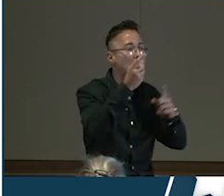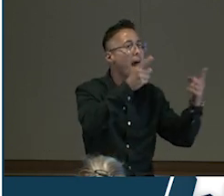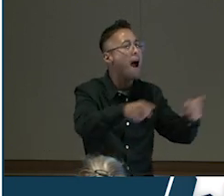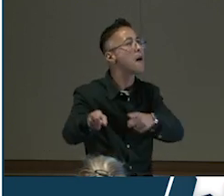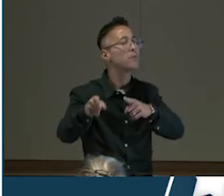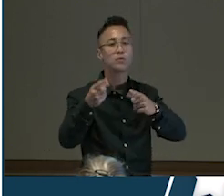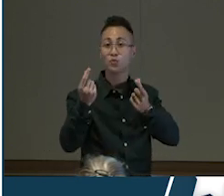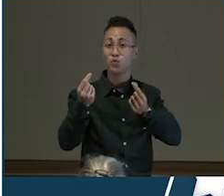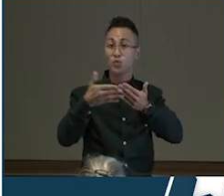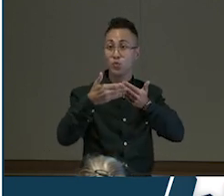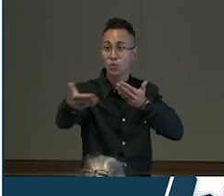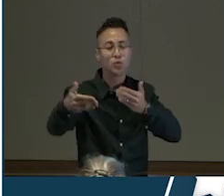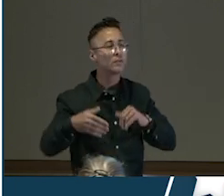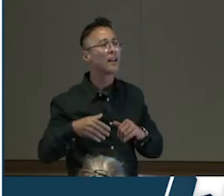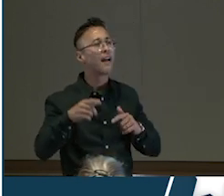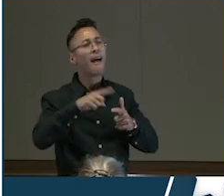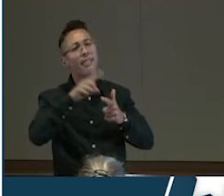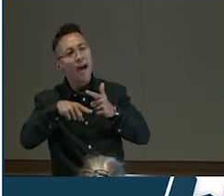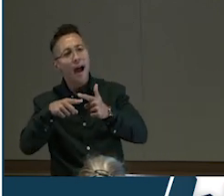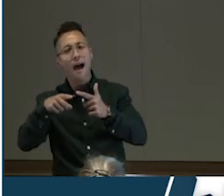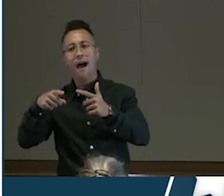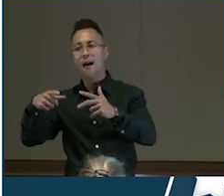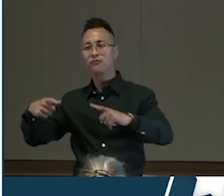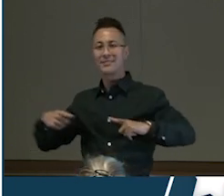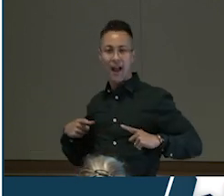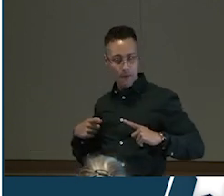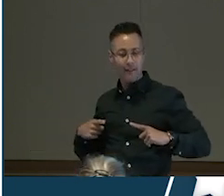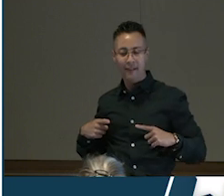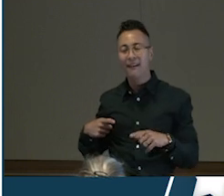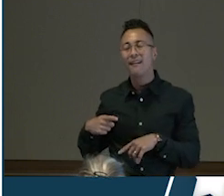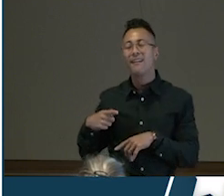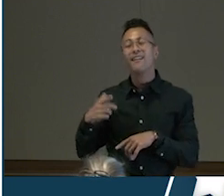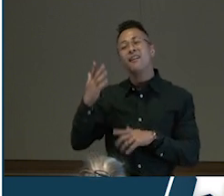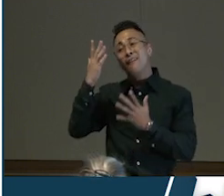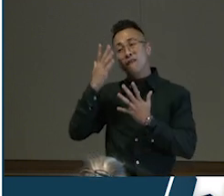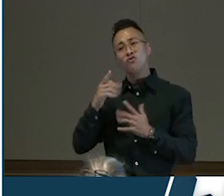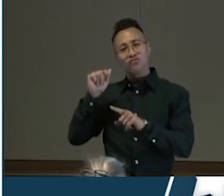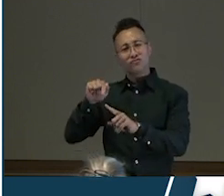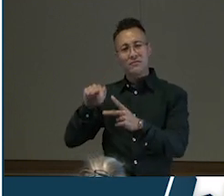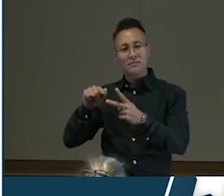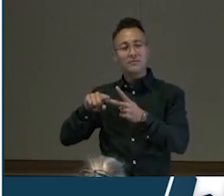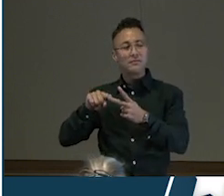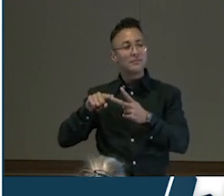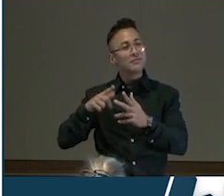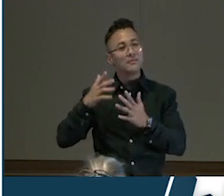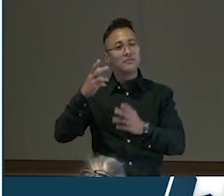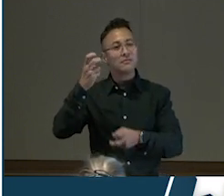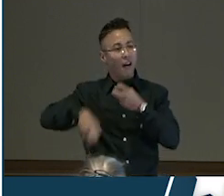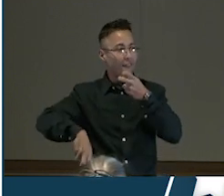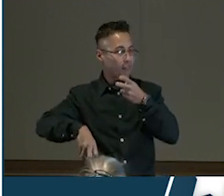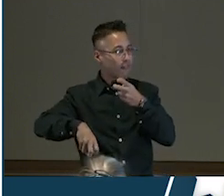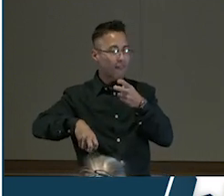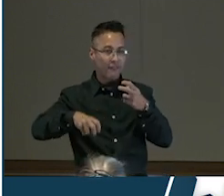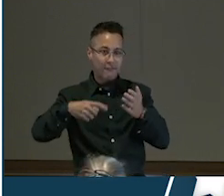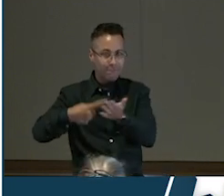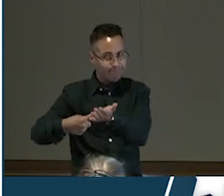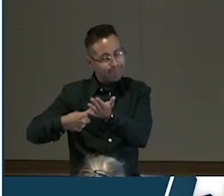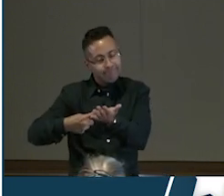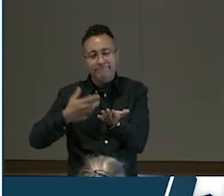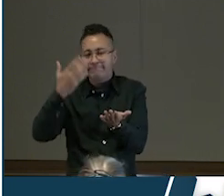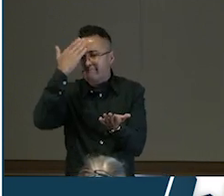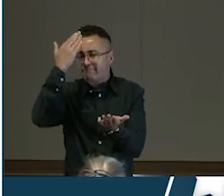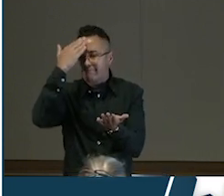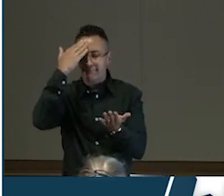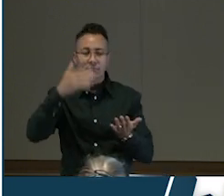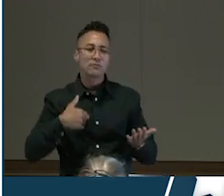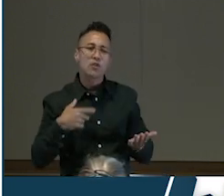right? And then the retirement aspect of it, which unfortunately is a very tough conversation for many people in the sense that you're